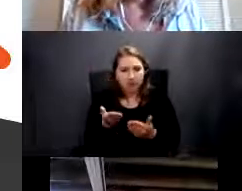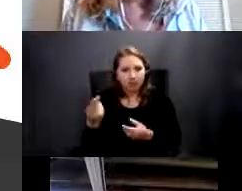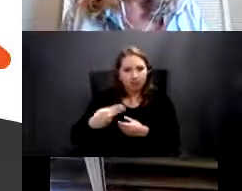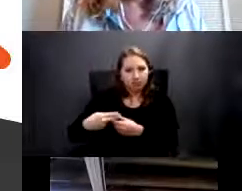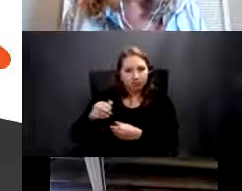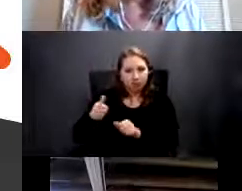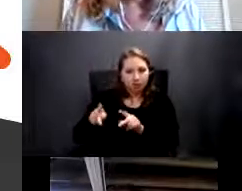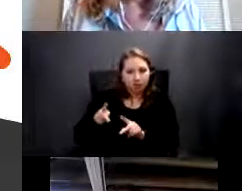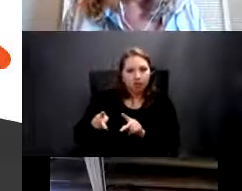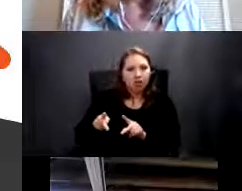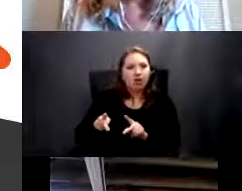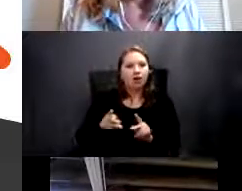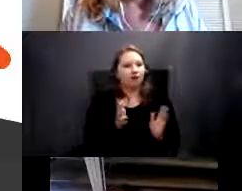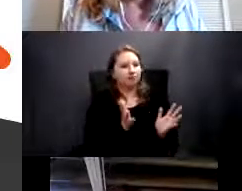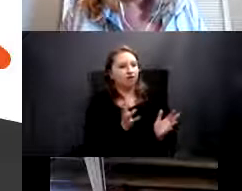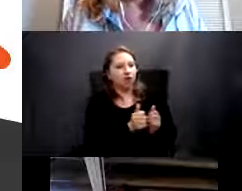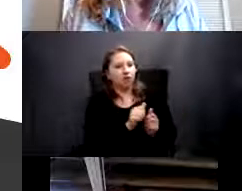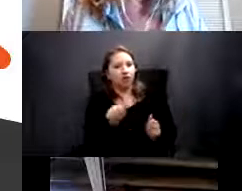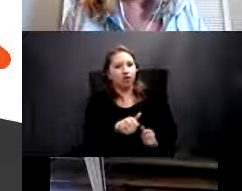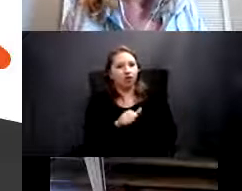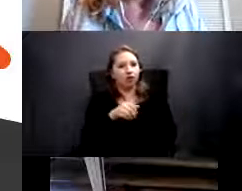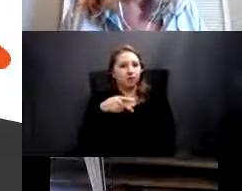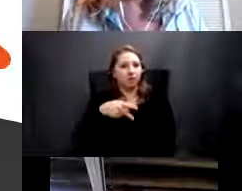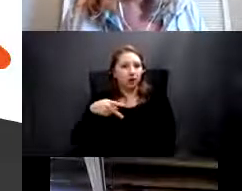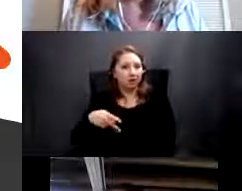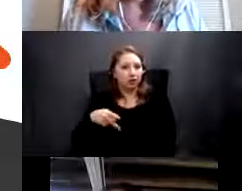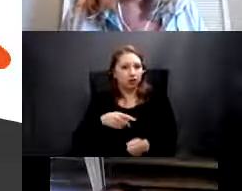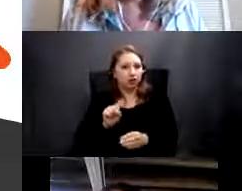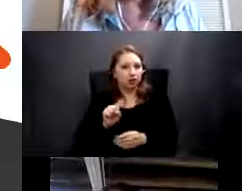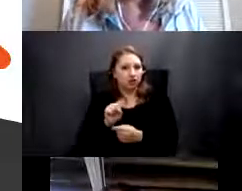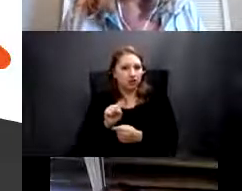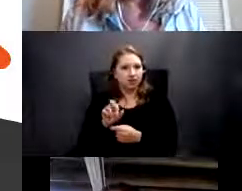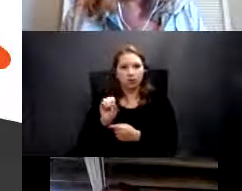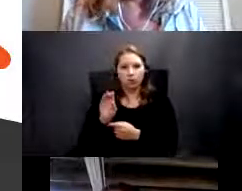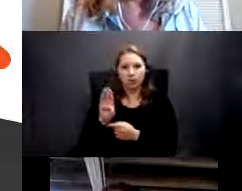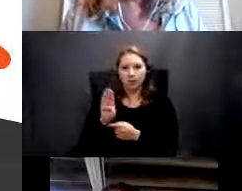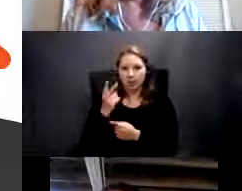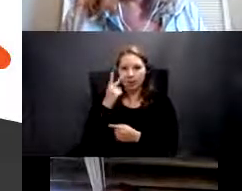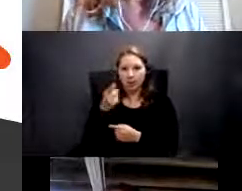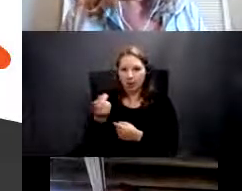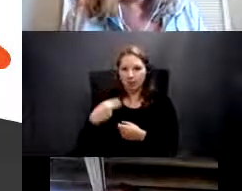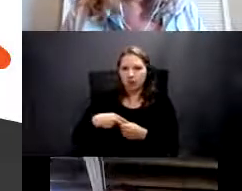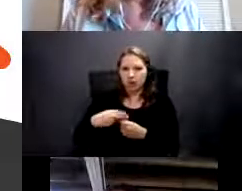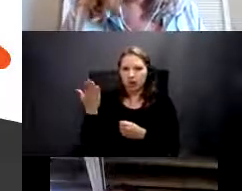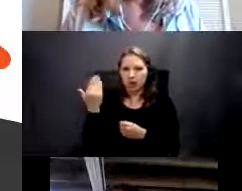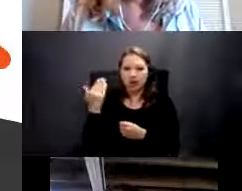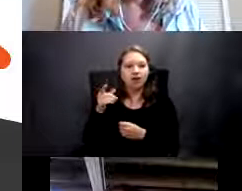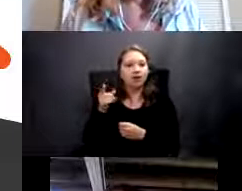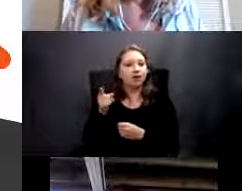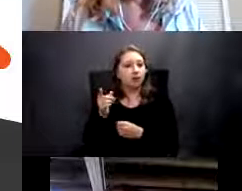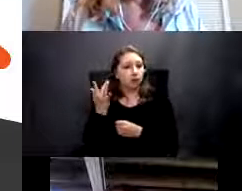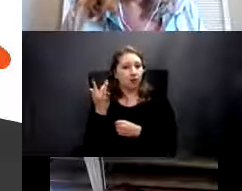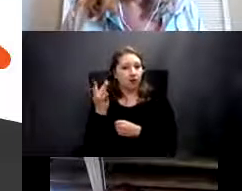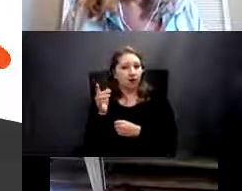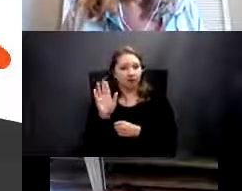talked to another parent peer specialist, Rob Kaminsky. He's in here, or I saw him join earlier, because he's got